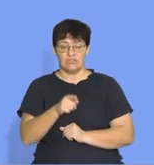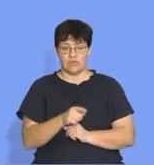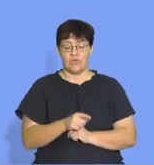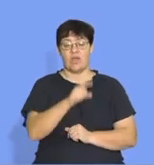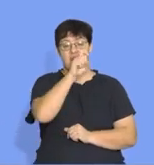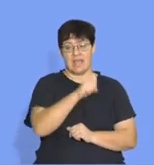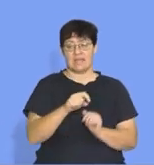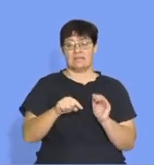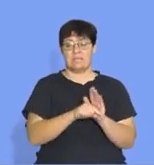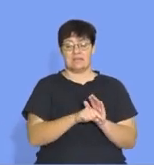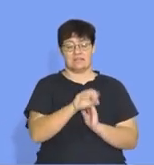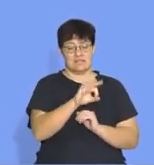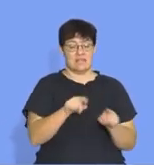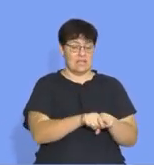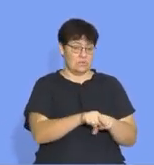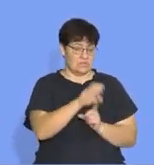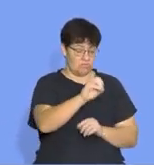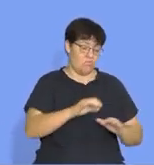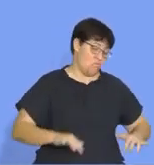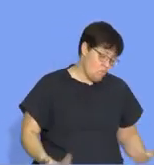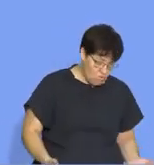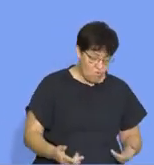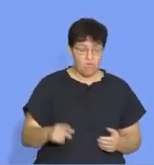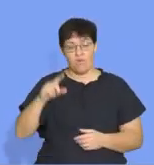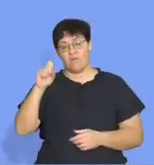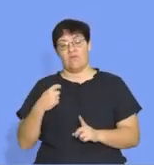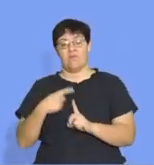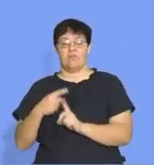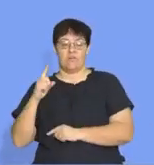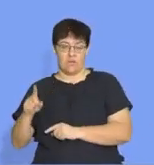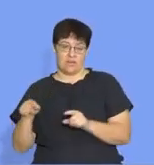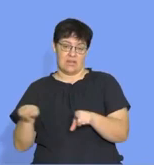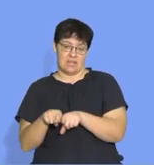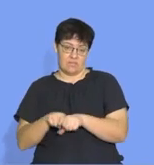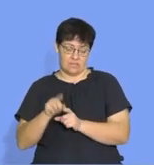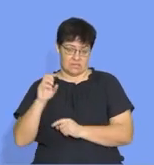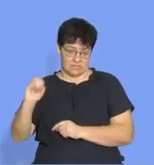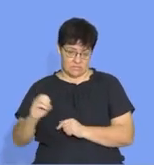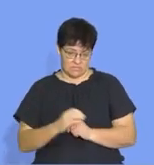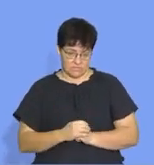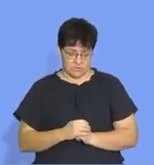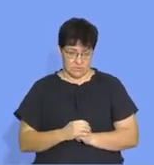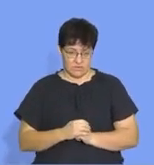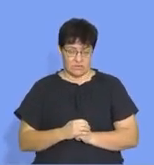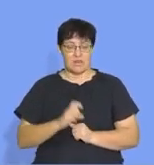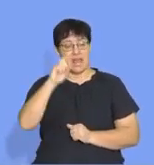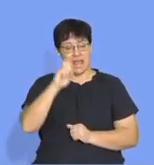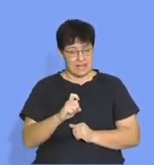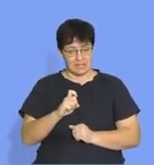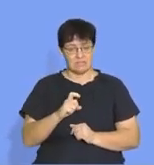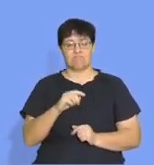to 0, or x plus 1 equal to 0, then my x will be minus